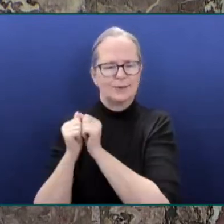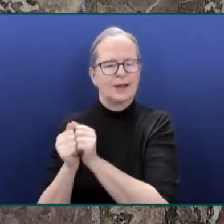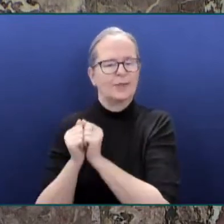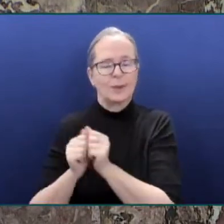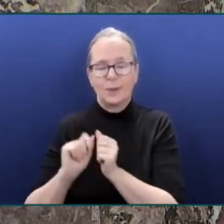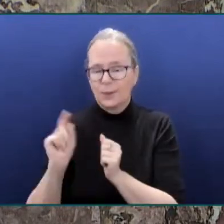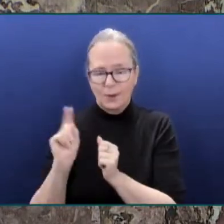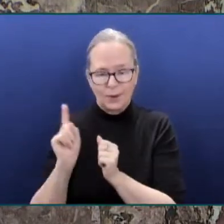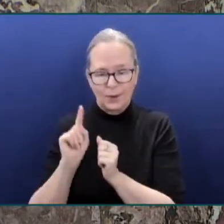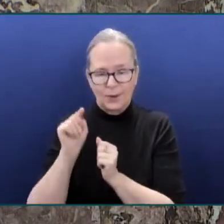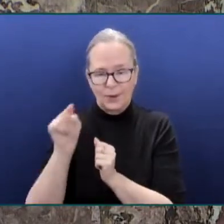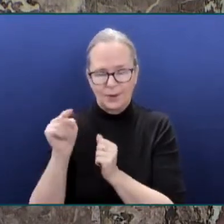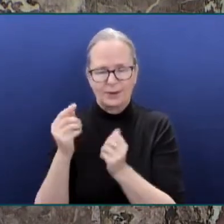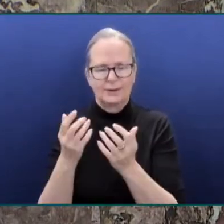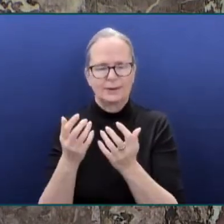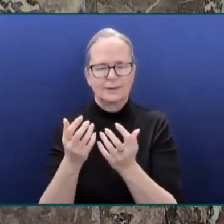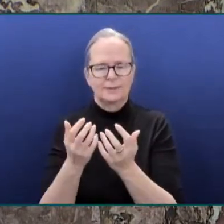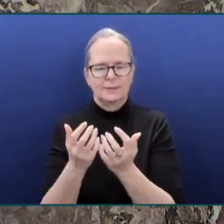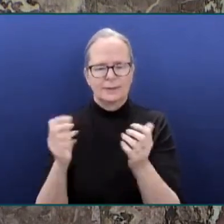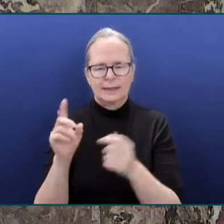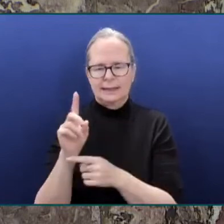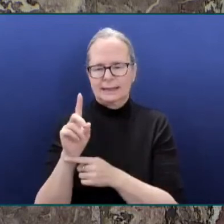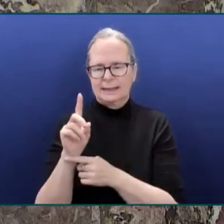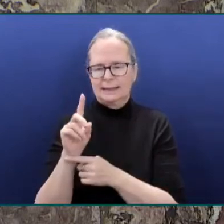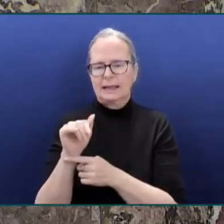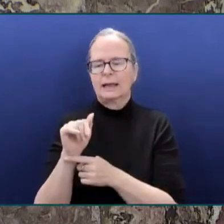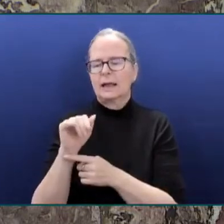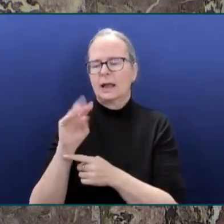Foundation. Will the House please make her very welcome?